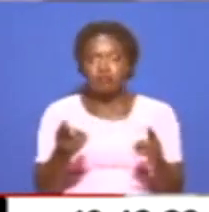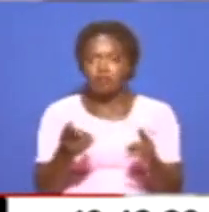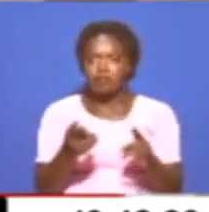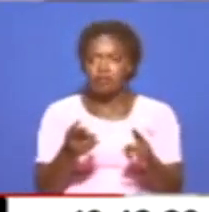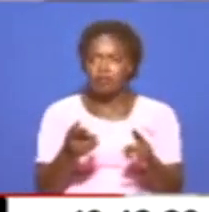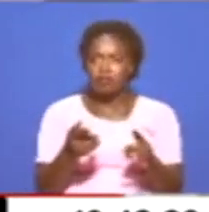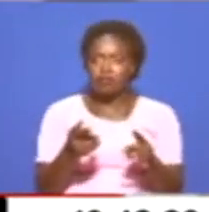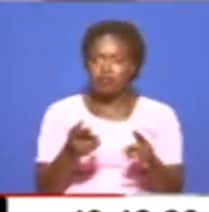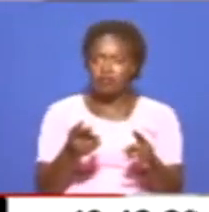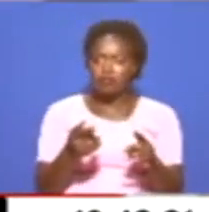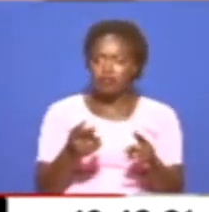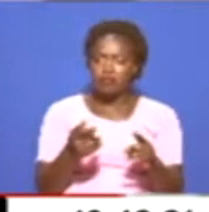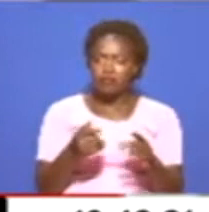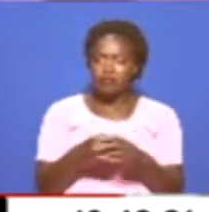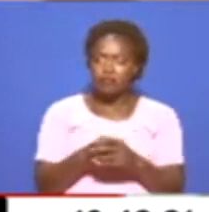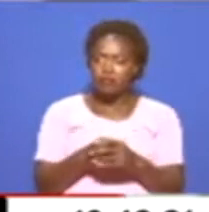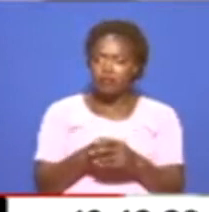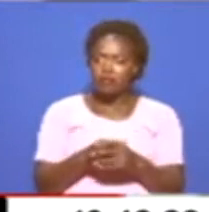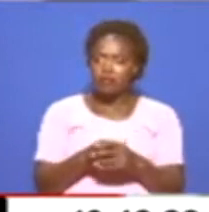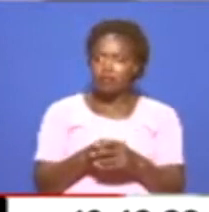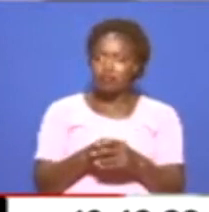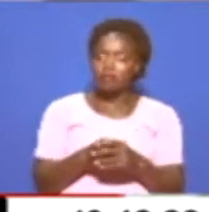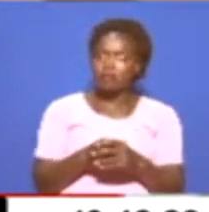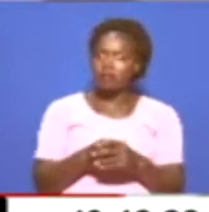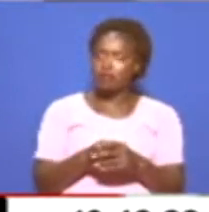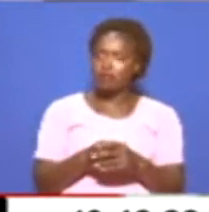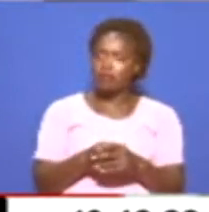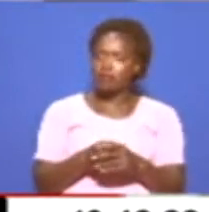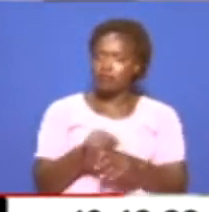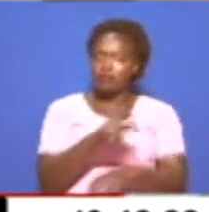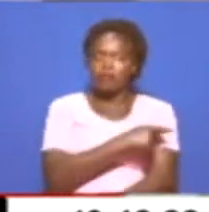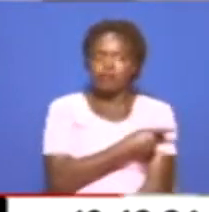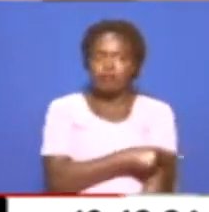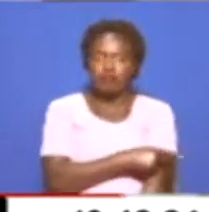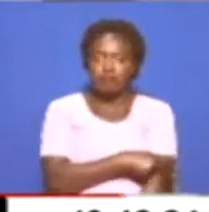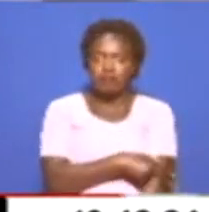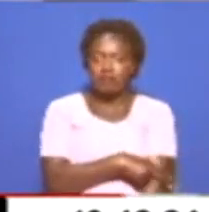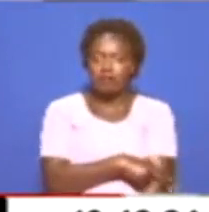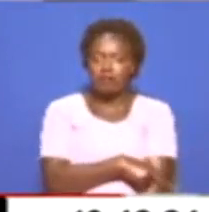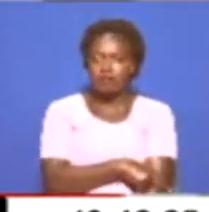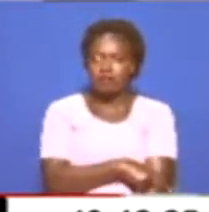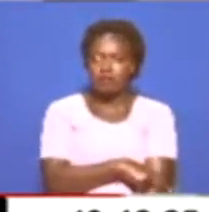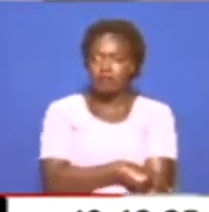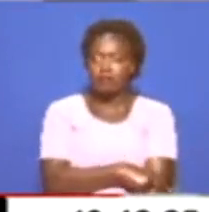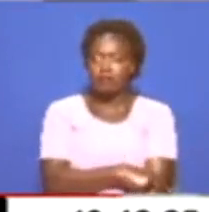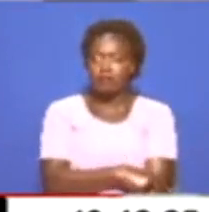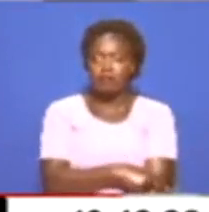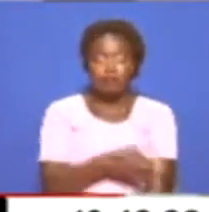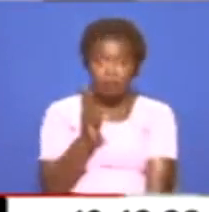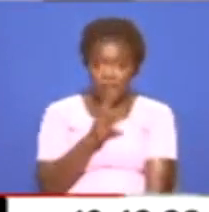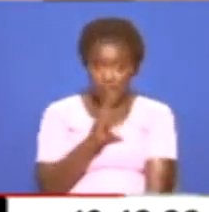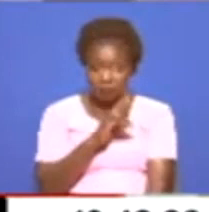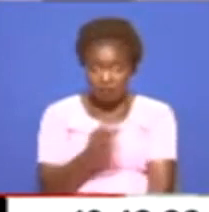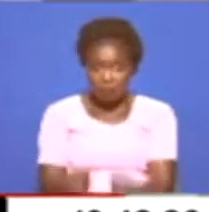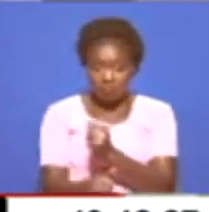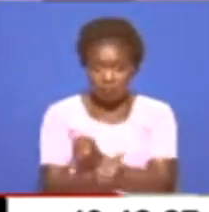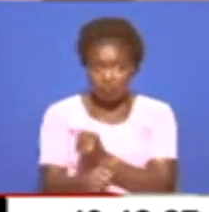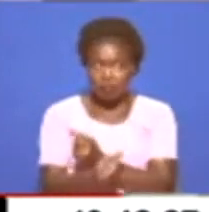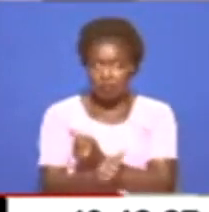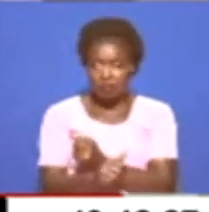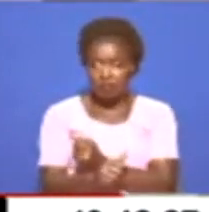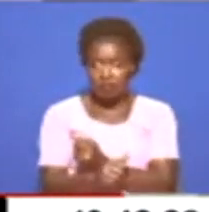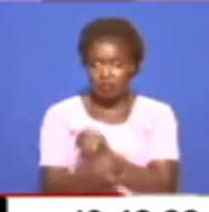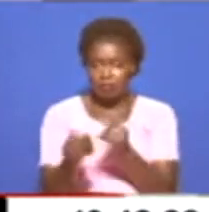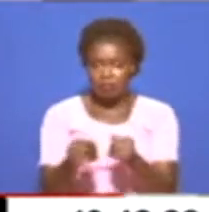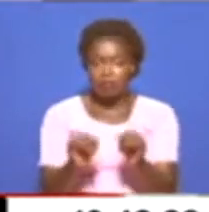we take a spin on that. Wakili, kindly, is it quite risky and dangerous to try